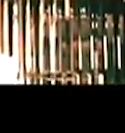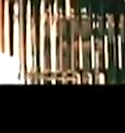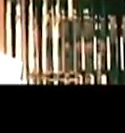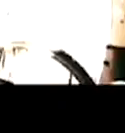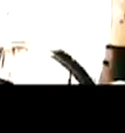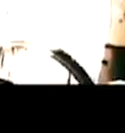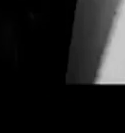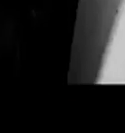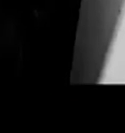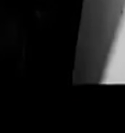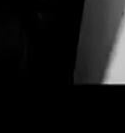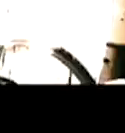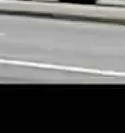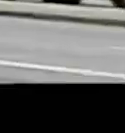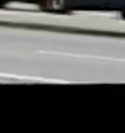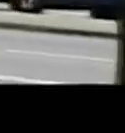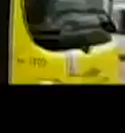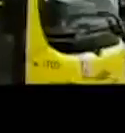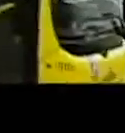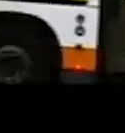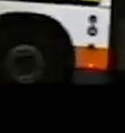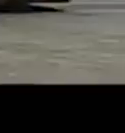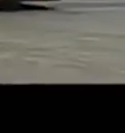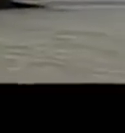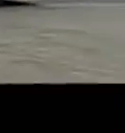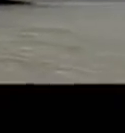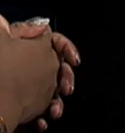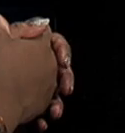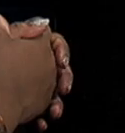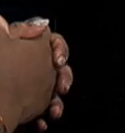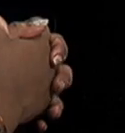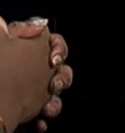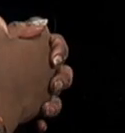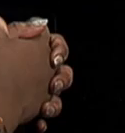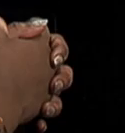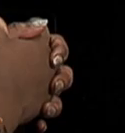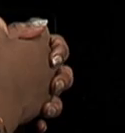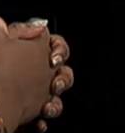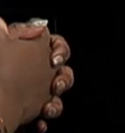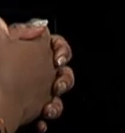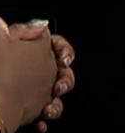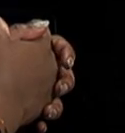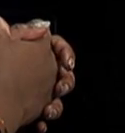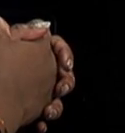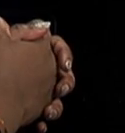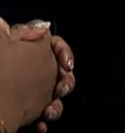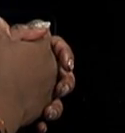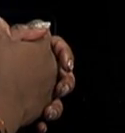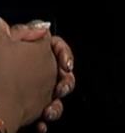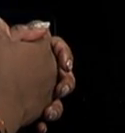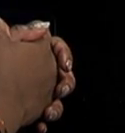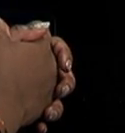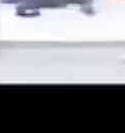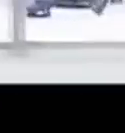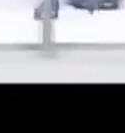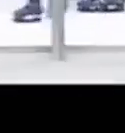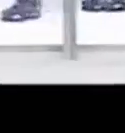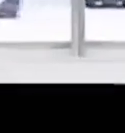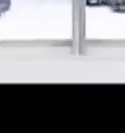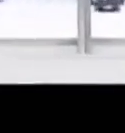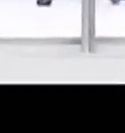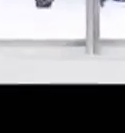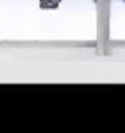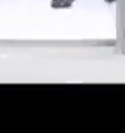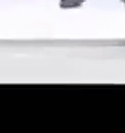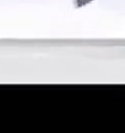love. Get out of town, be good to me.